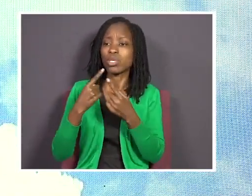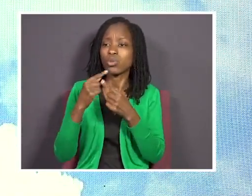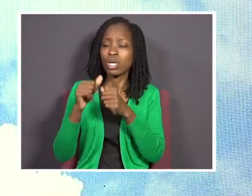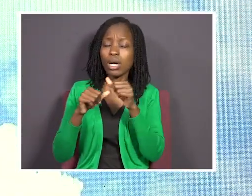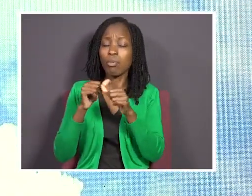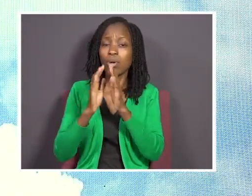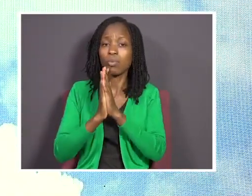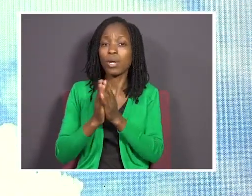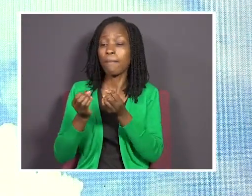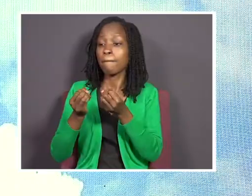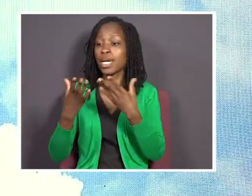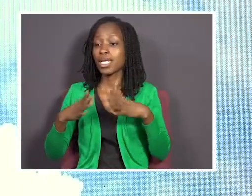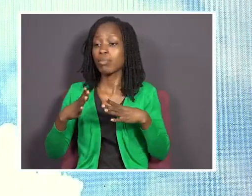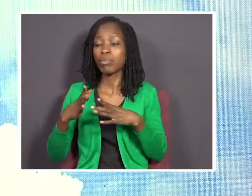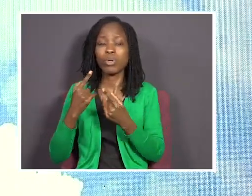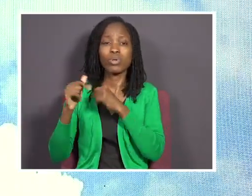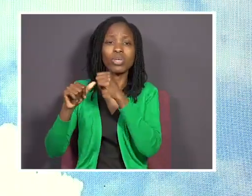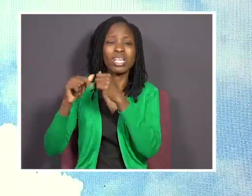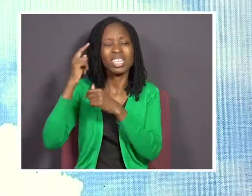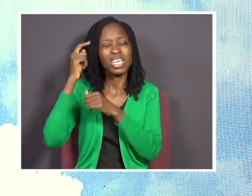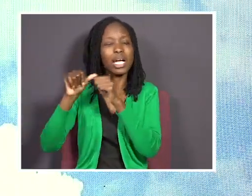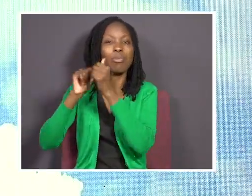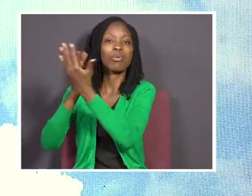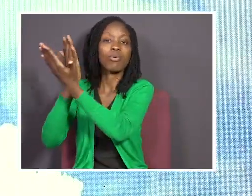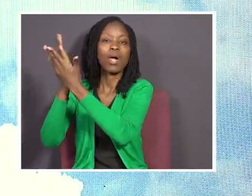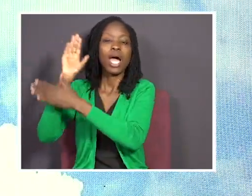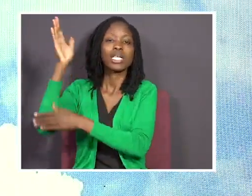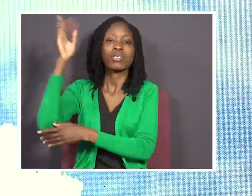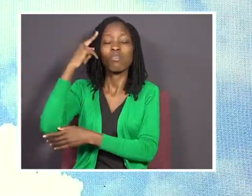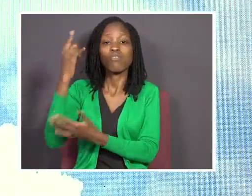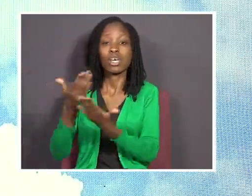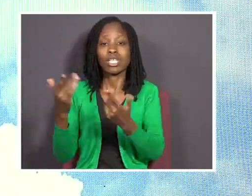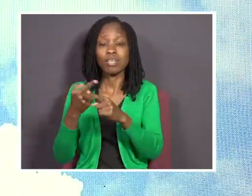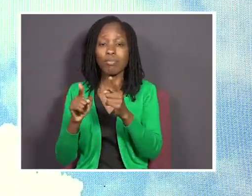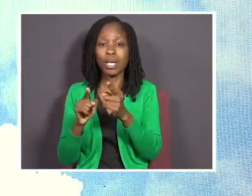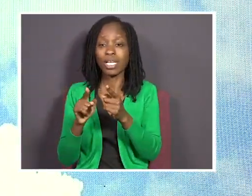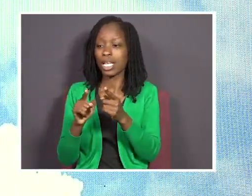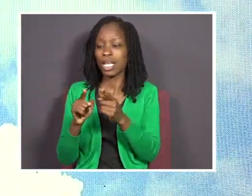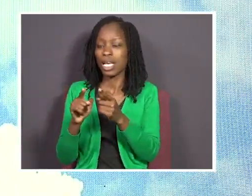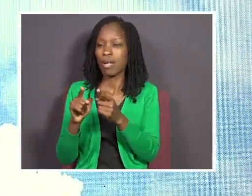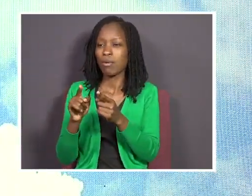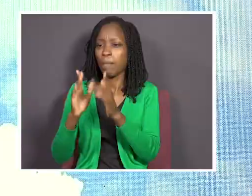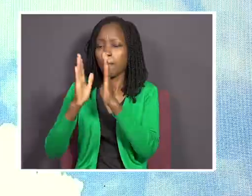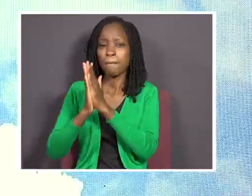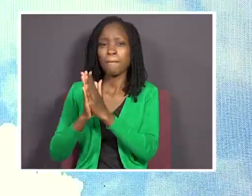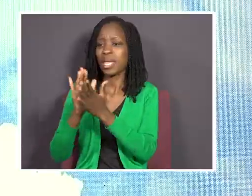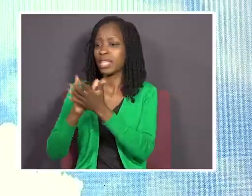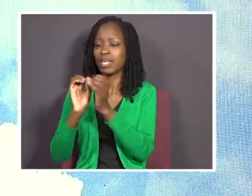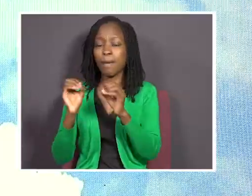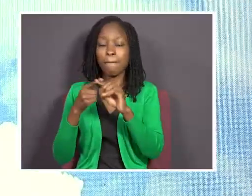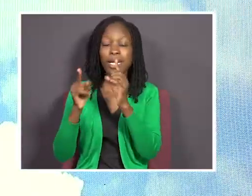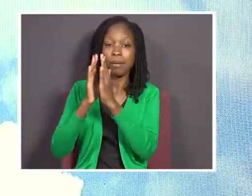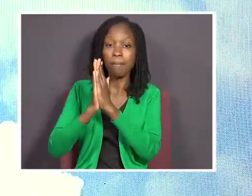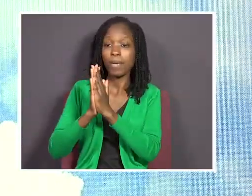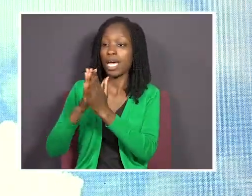many of us think of petitions, asking God for things, but that is not the case. Prayer involves